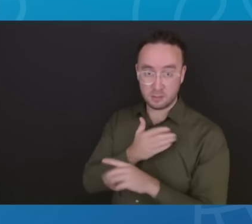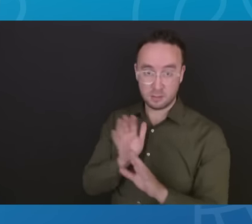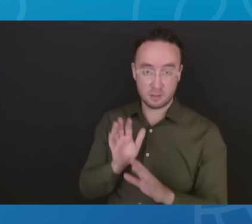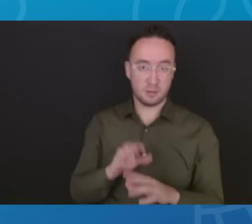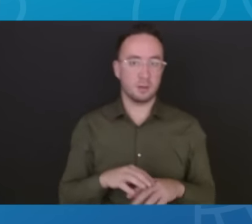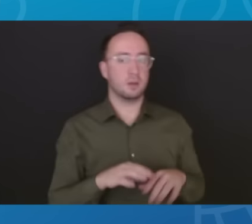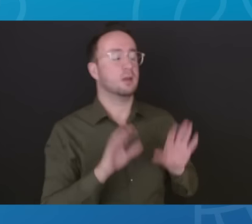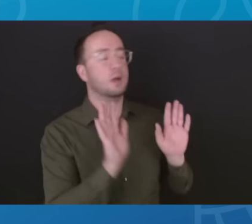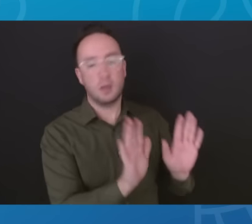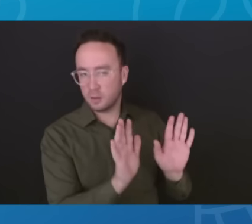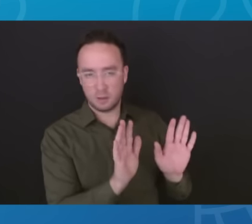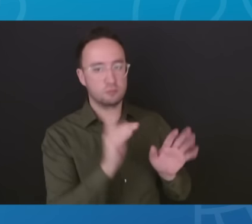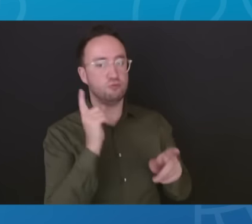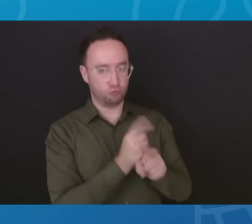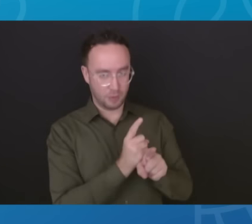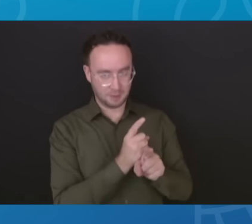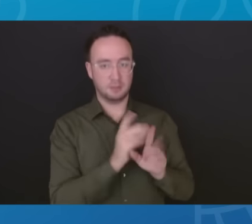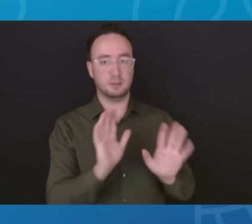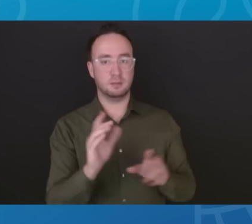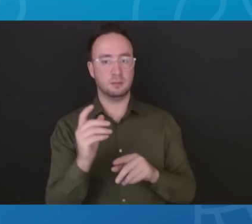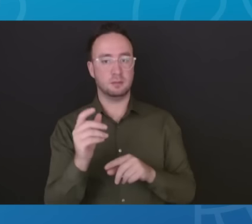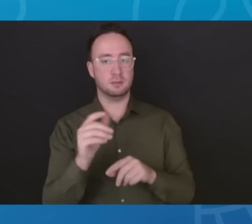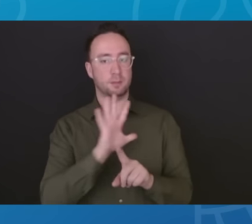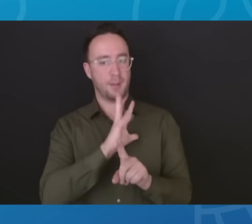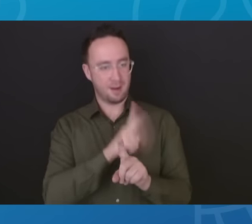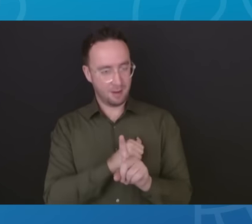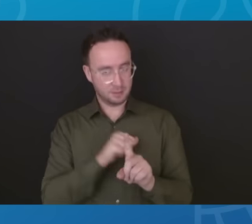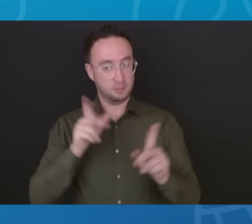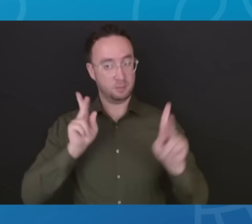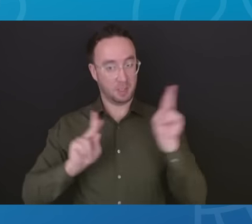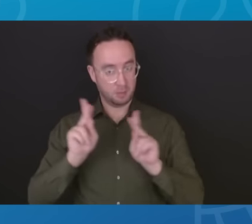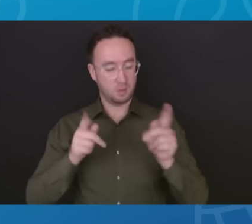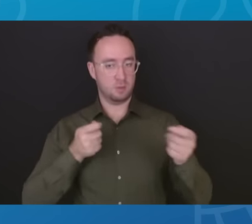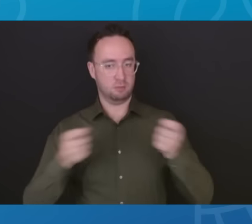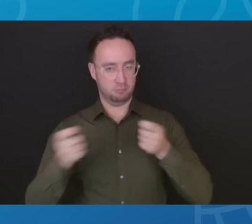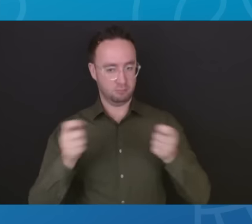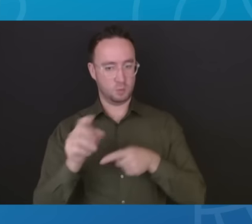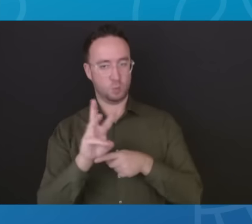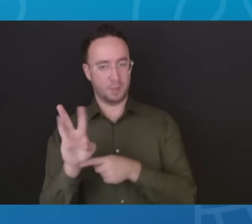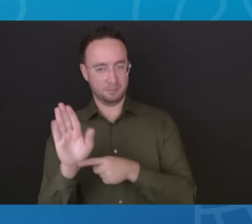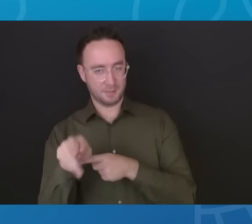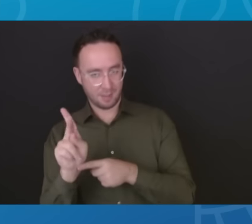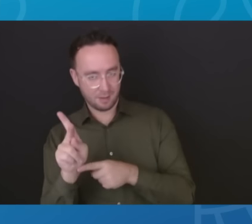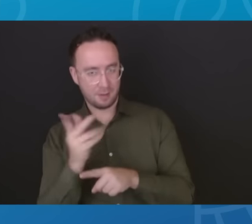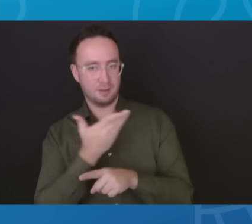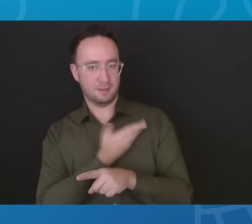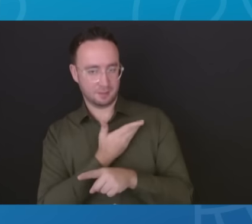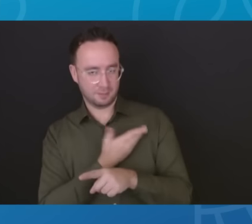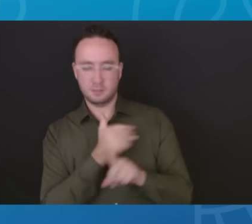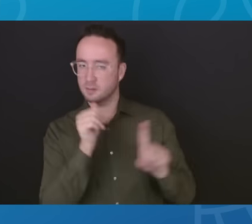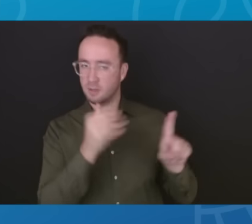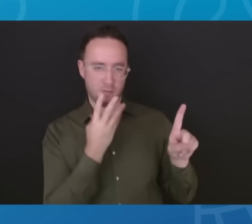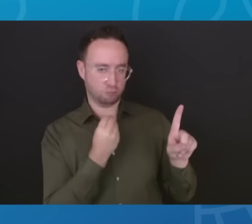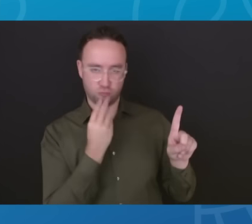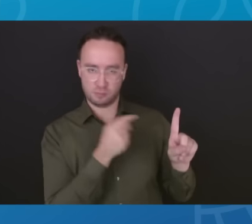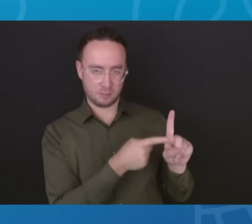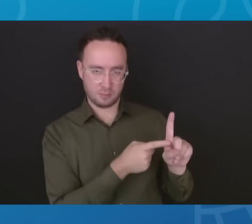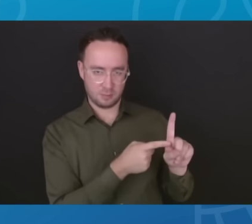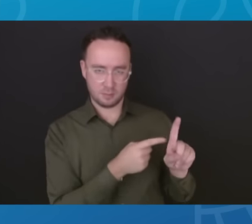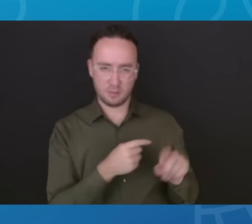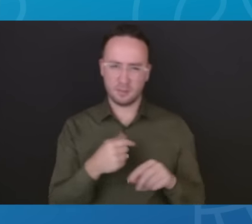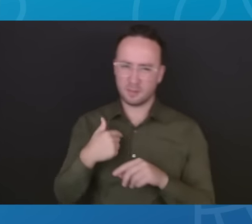then just secondly, and I've asked this, and I know others have asked this before, but when you talk about how you want a ceasefire in Gaza so that people can return to their neighborhoods